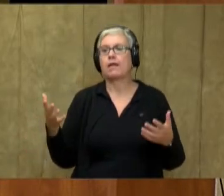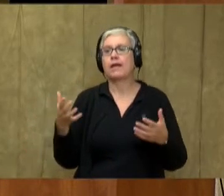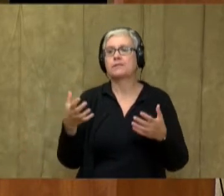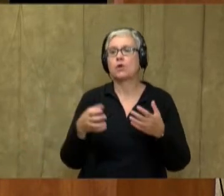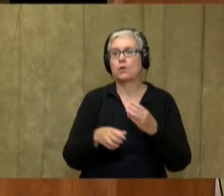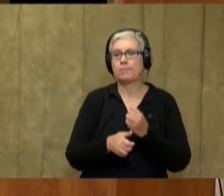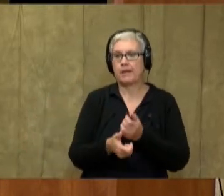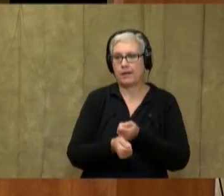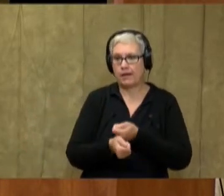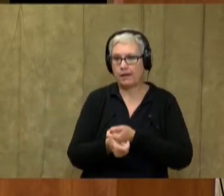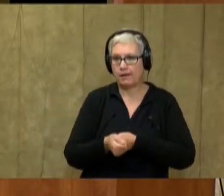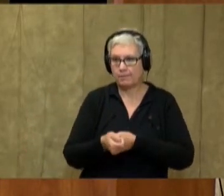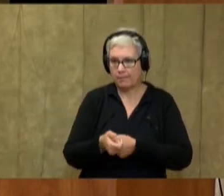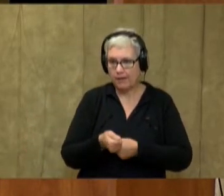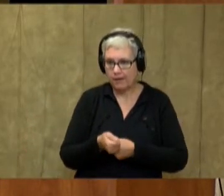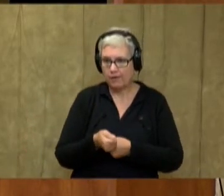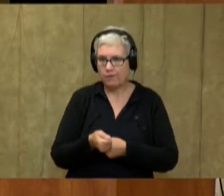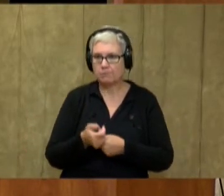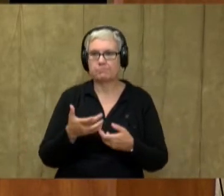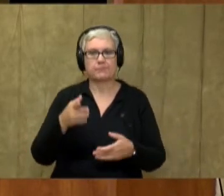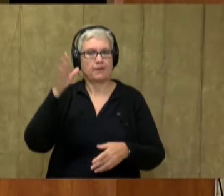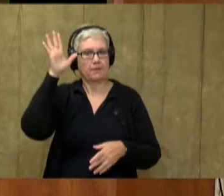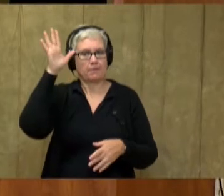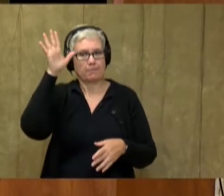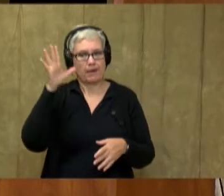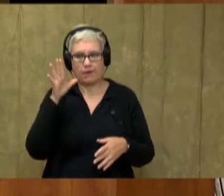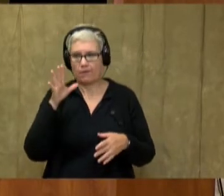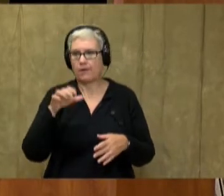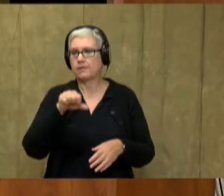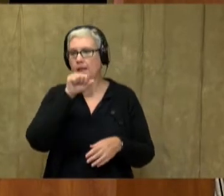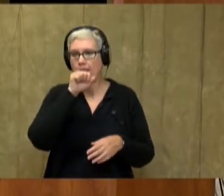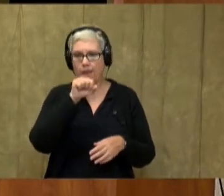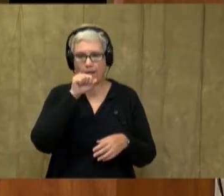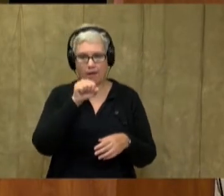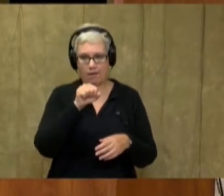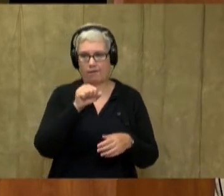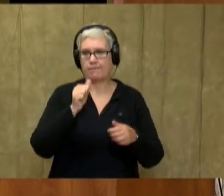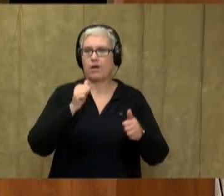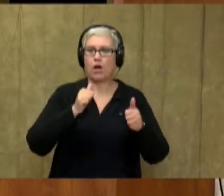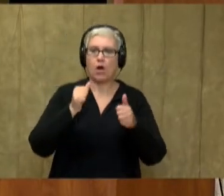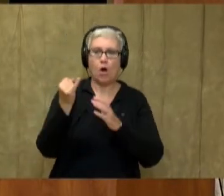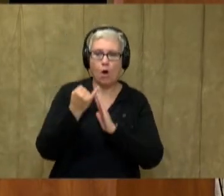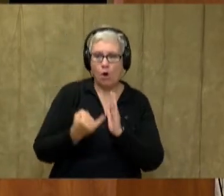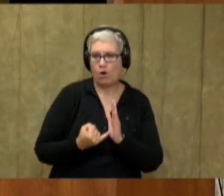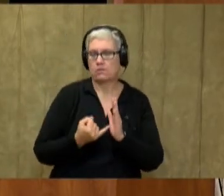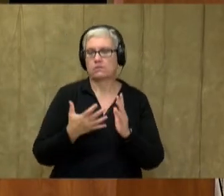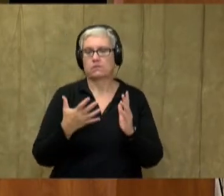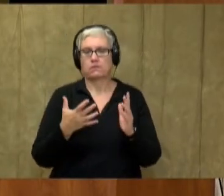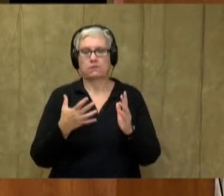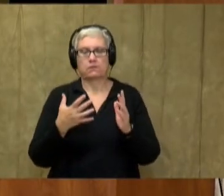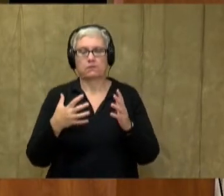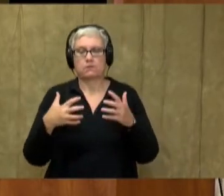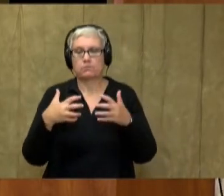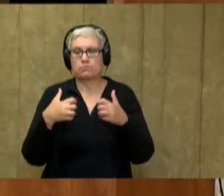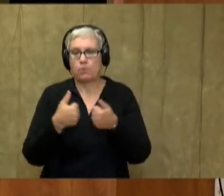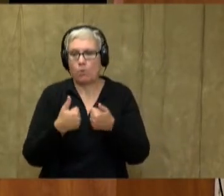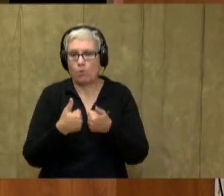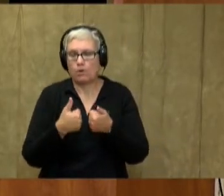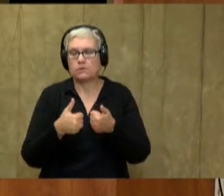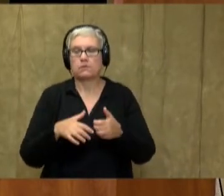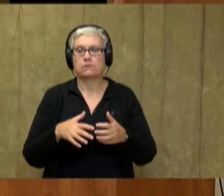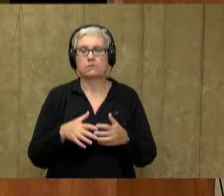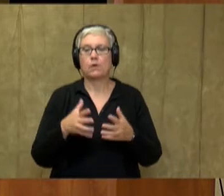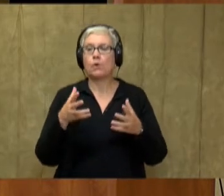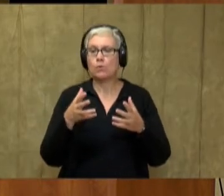The parents love sports, all right? We love the arts. We want things that kids can actually